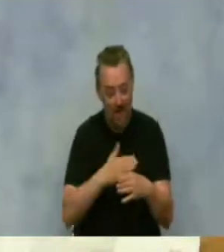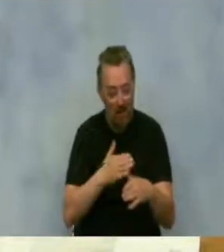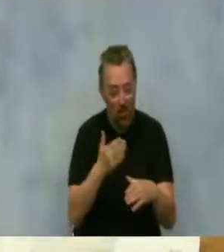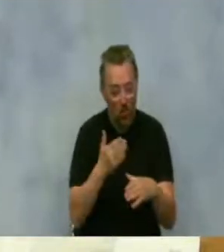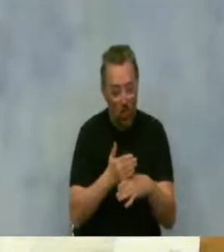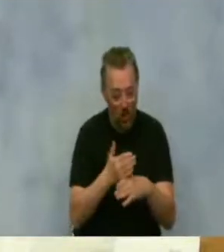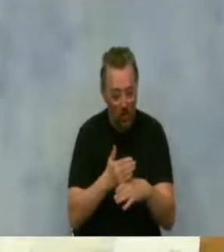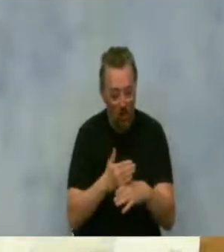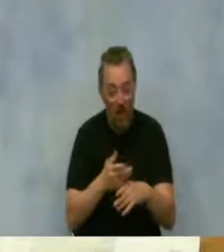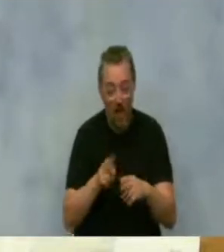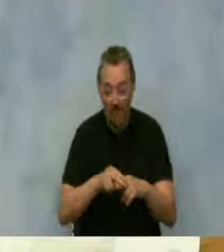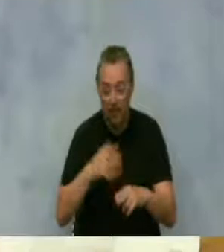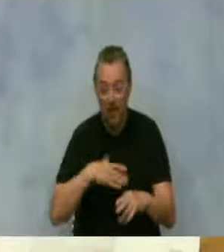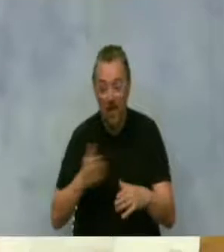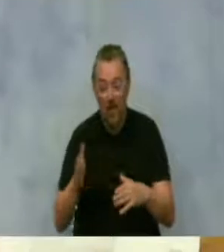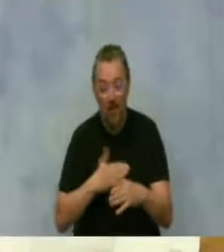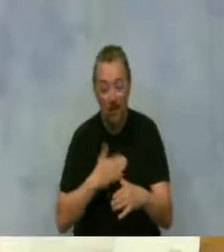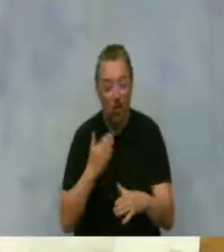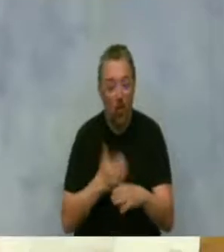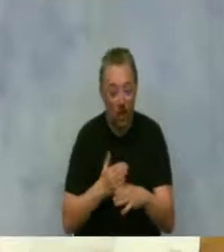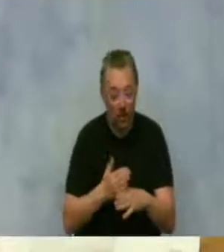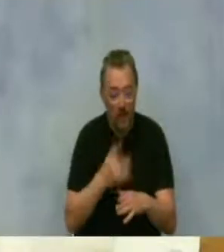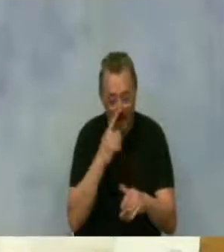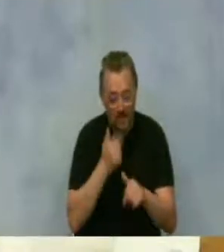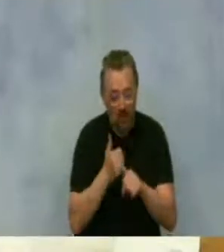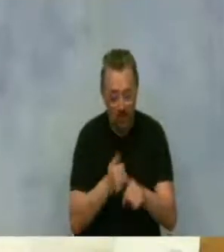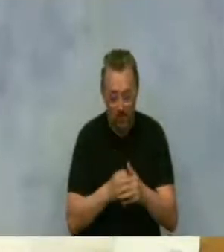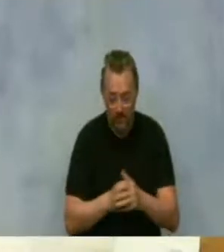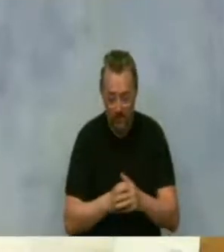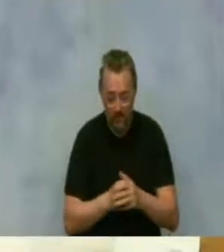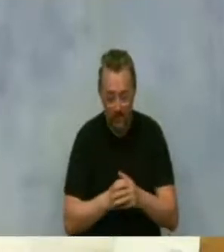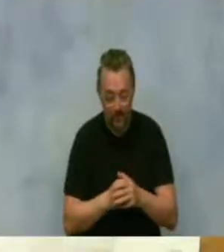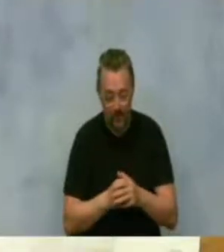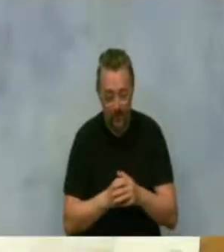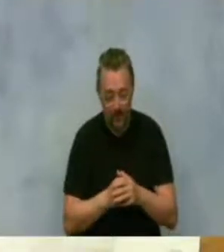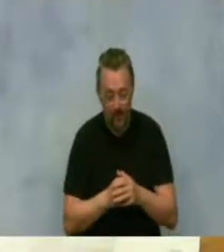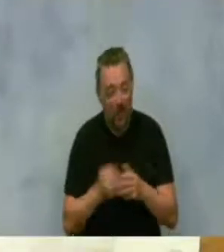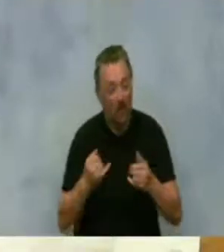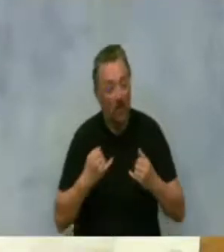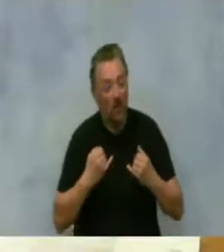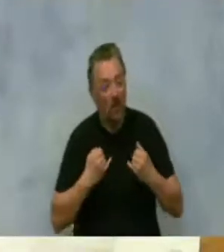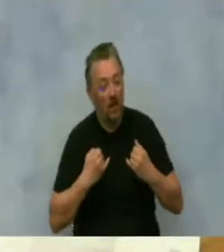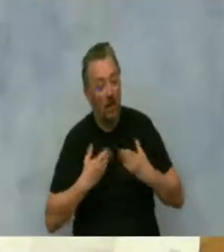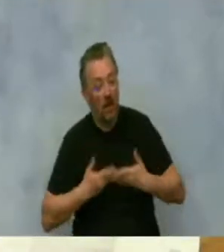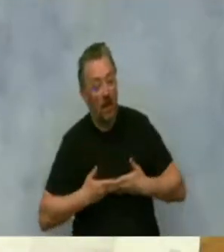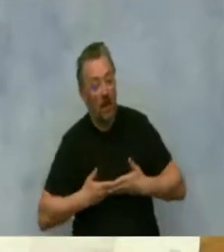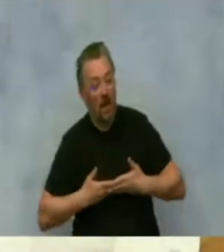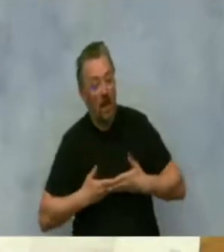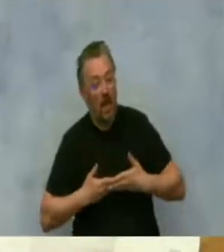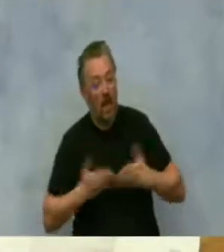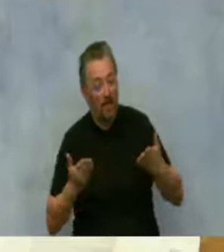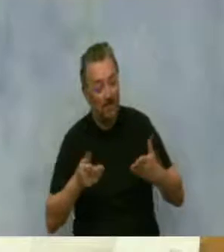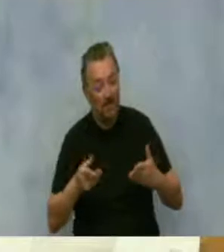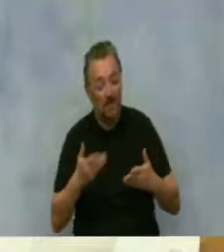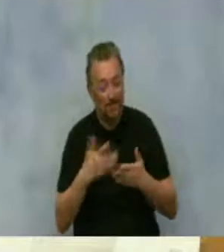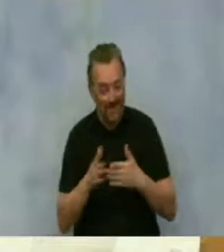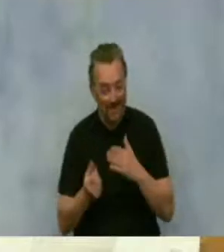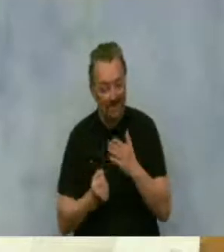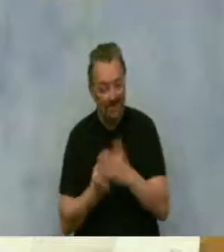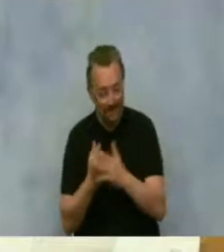whilst they are absent from work. The absence information contained within the report, as we've done for quite some time